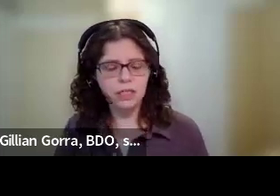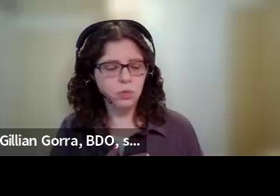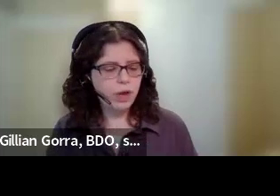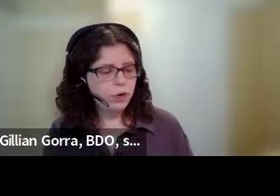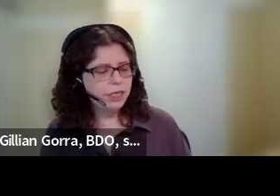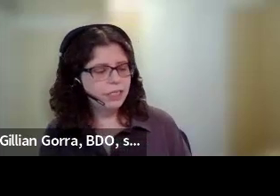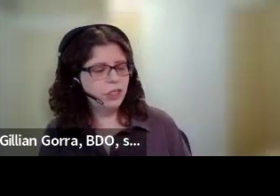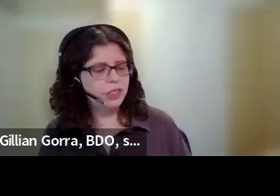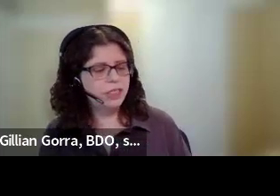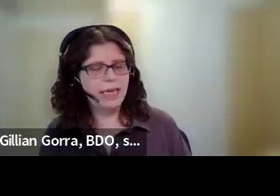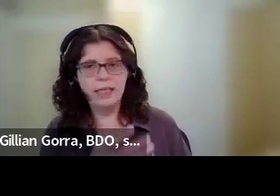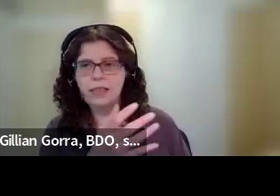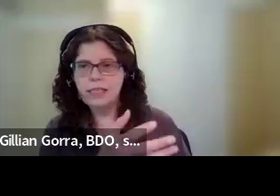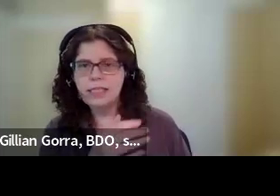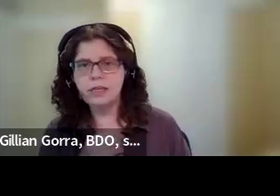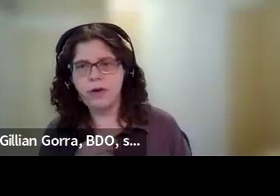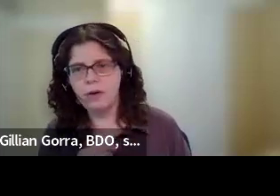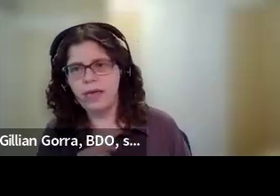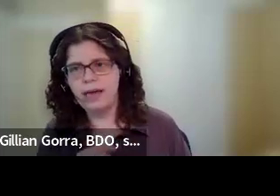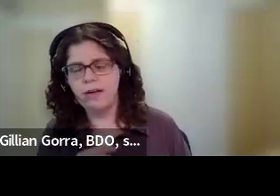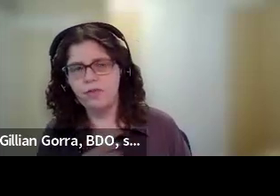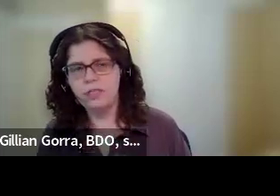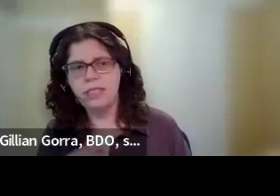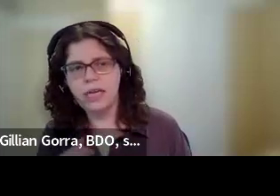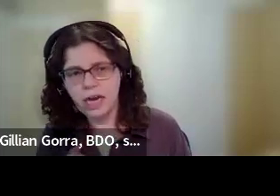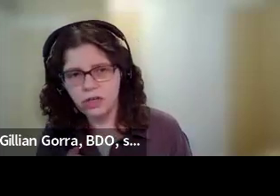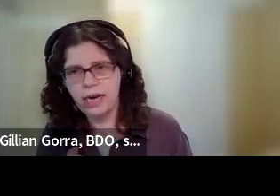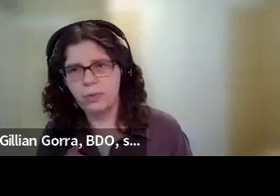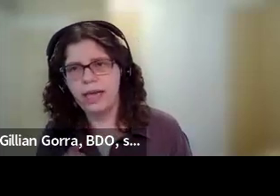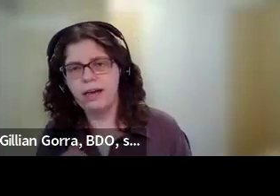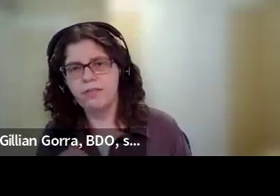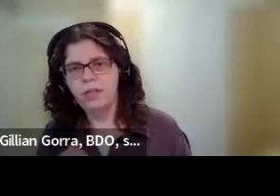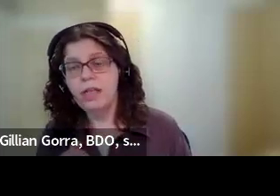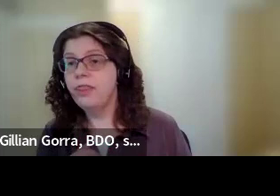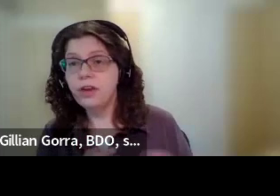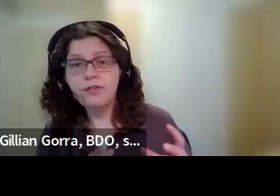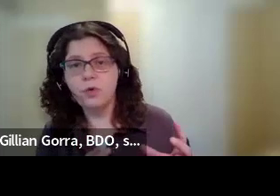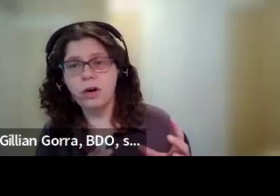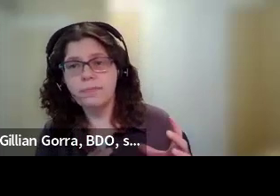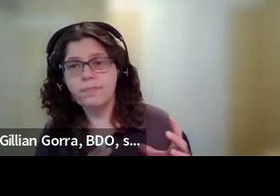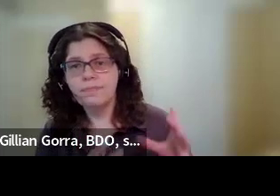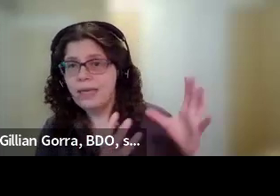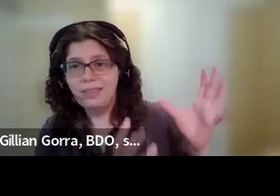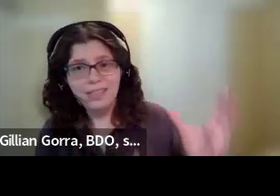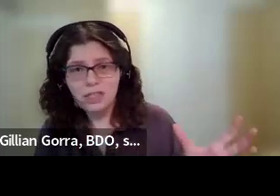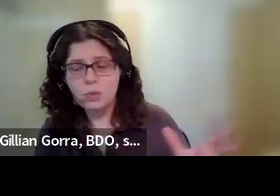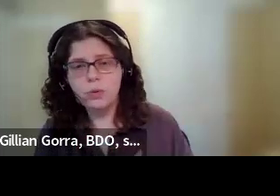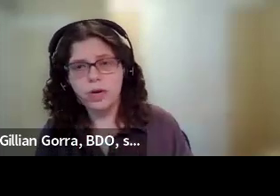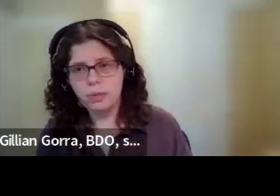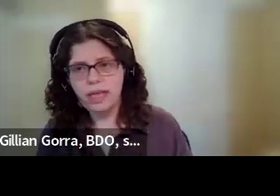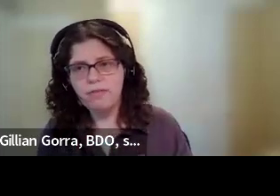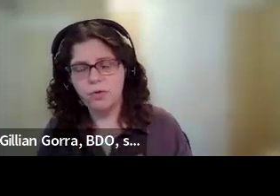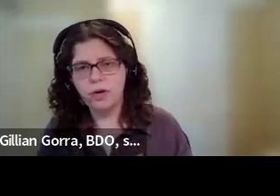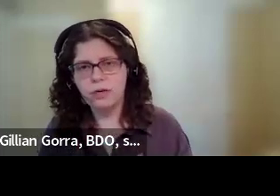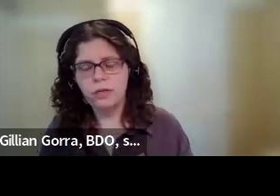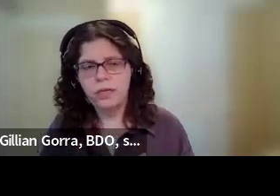is because when organizations say, this is the grant we have, or this is the contract we have, therefore, this is the work we're going